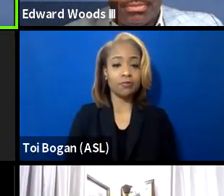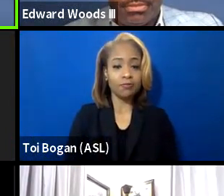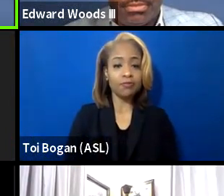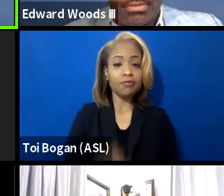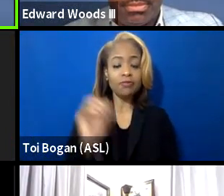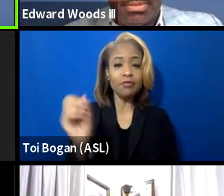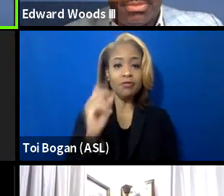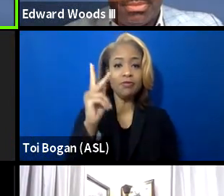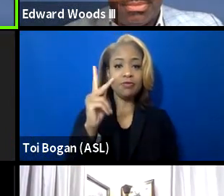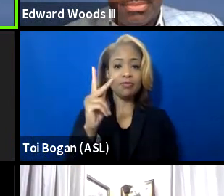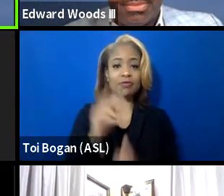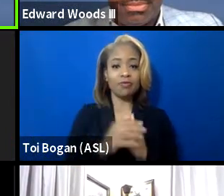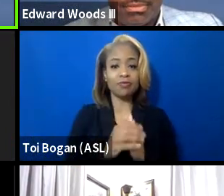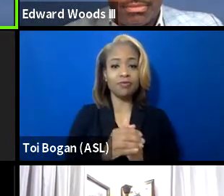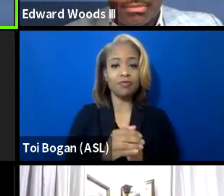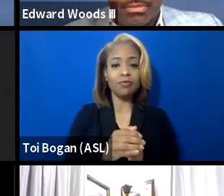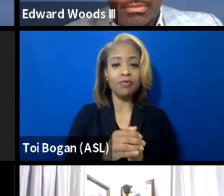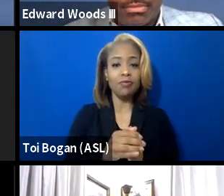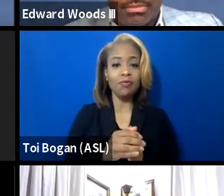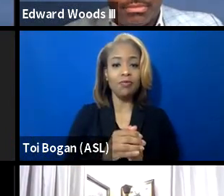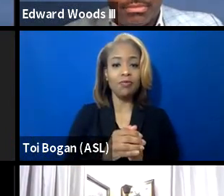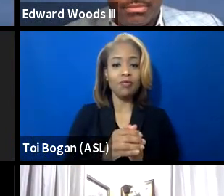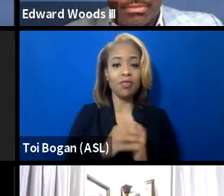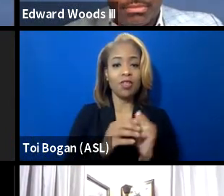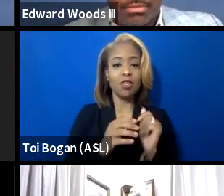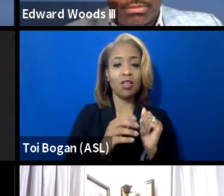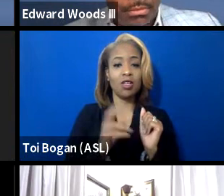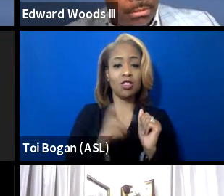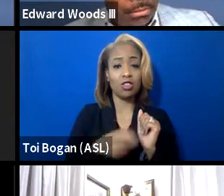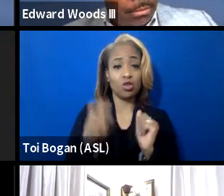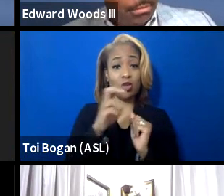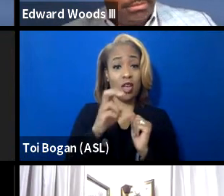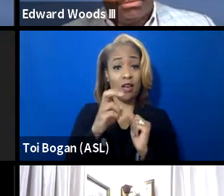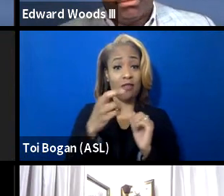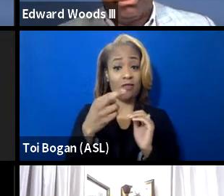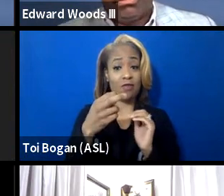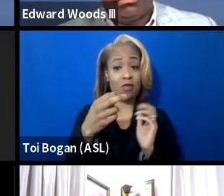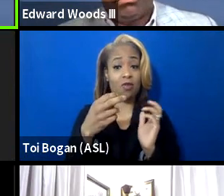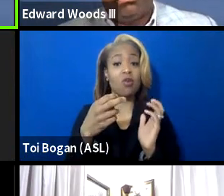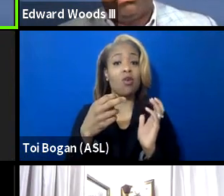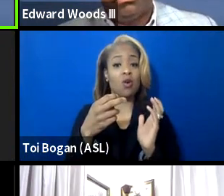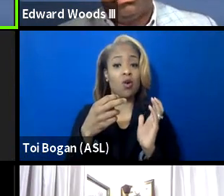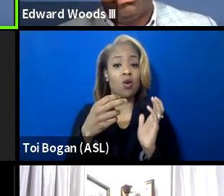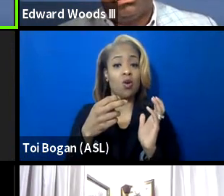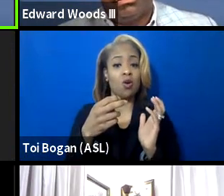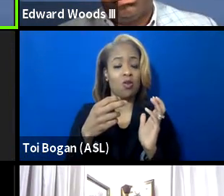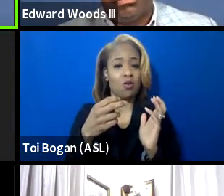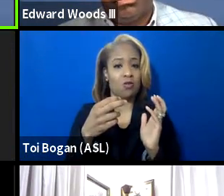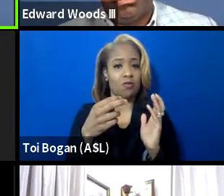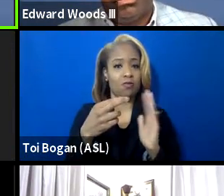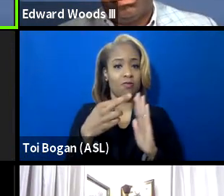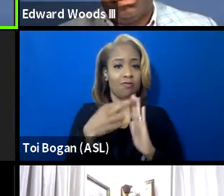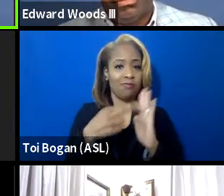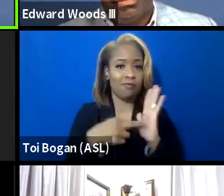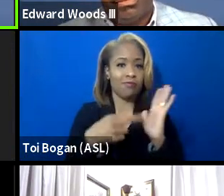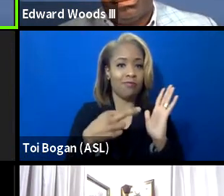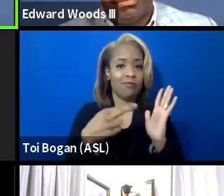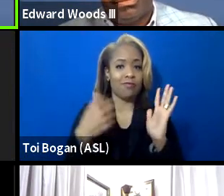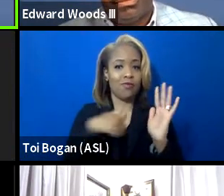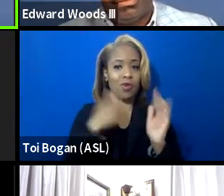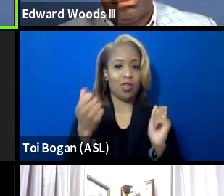Okay. The travel regulations that we have all received come in several pages and booklets,